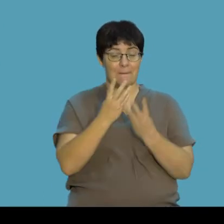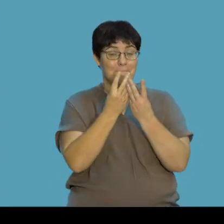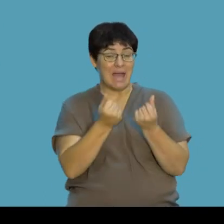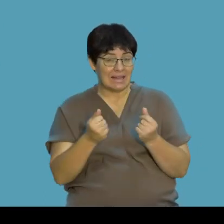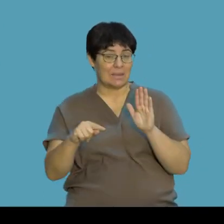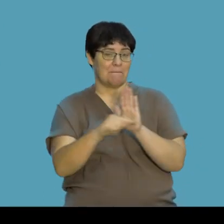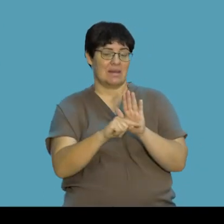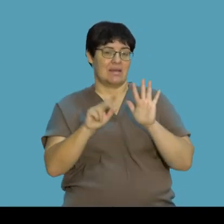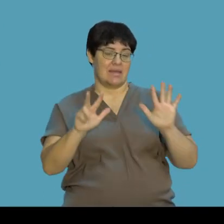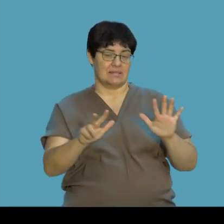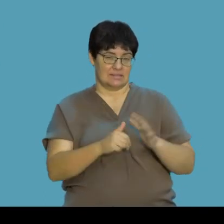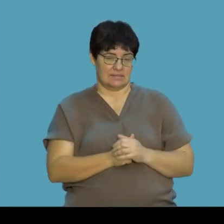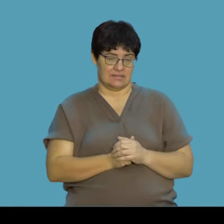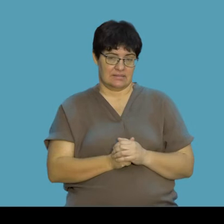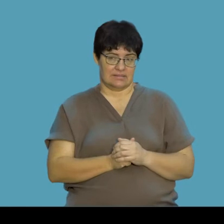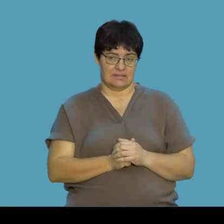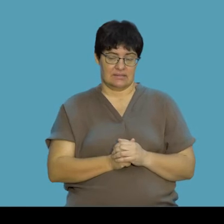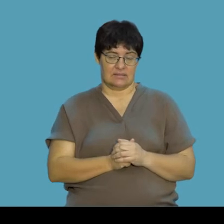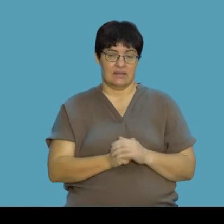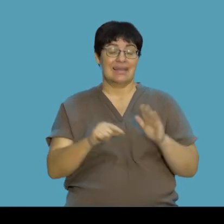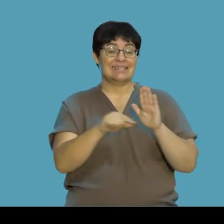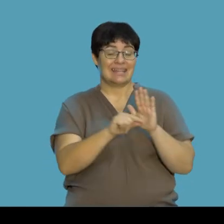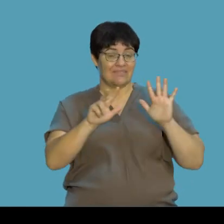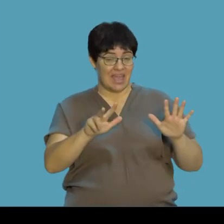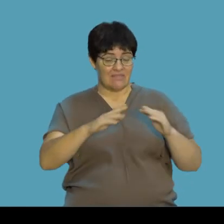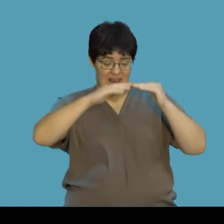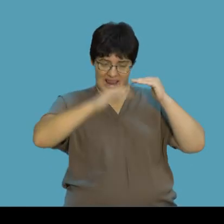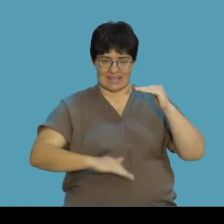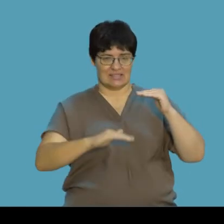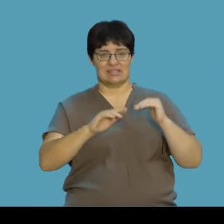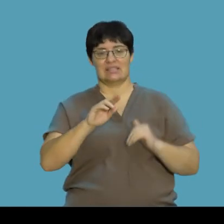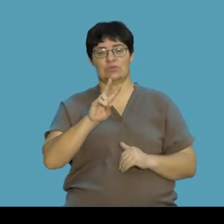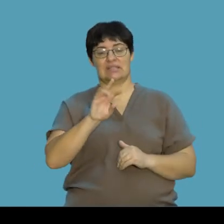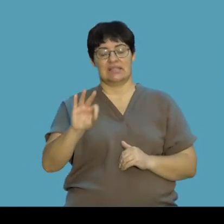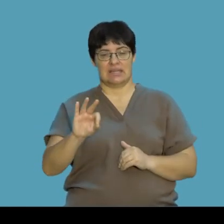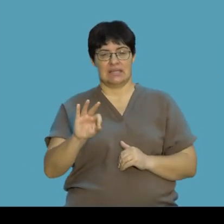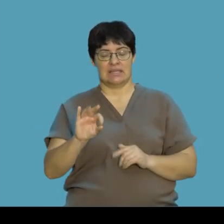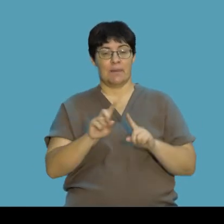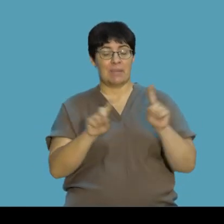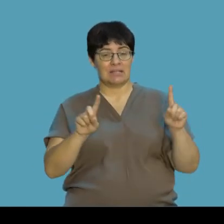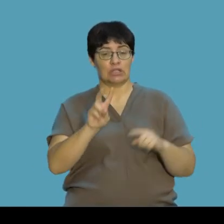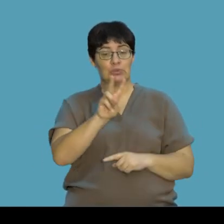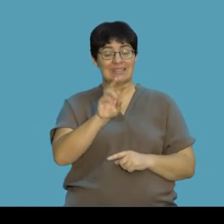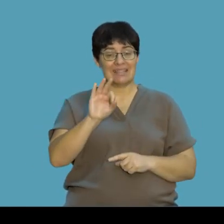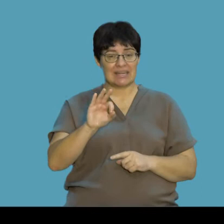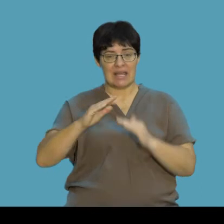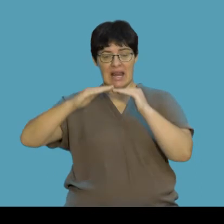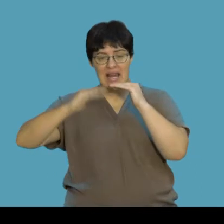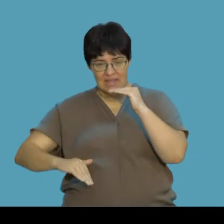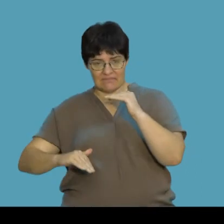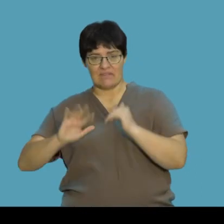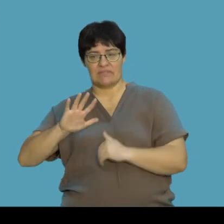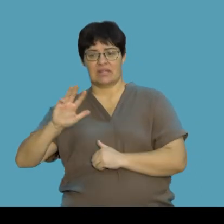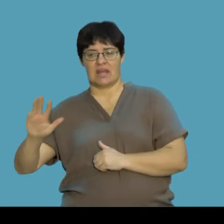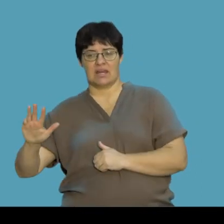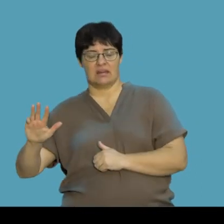at -8, okay? -8 is less than 23, but at the same time, 23 is less than 59. So